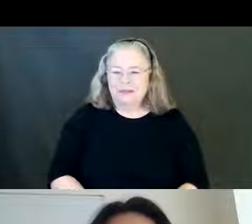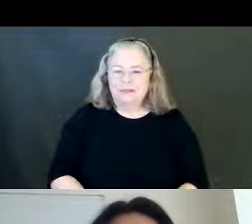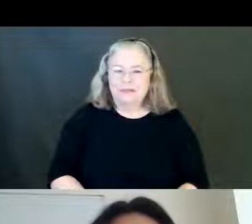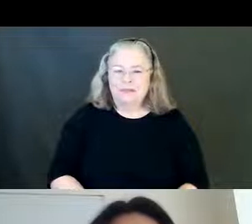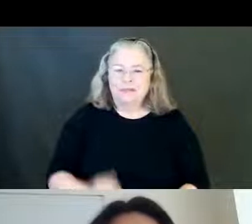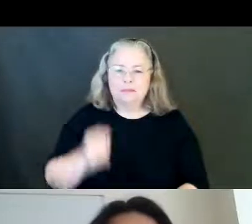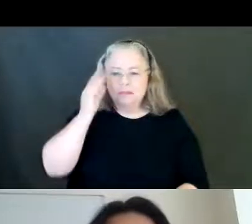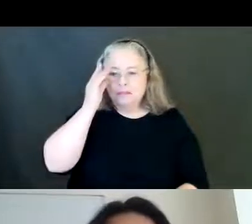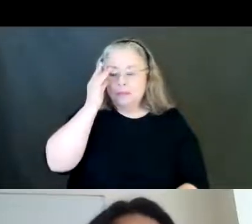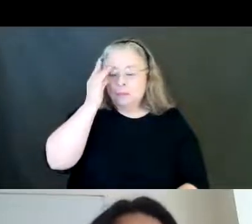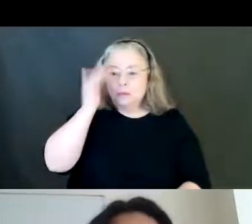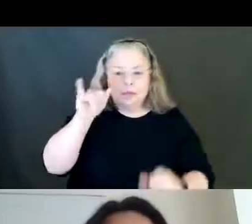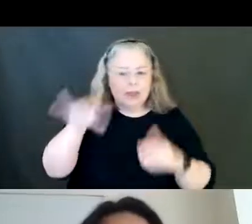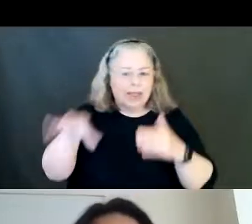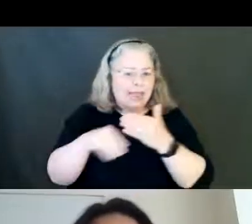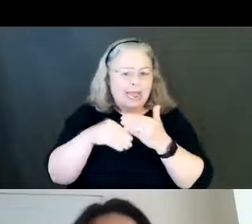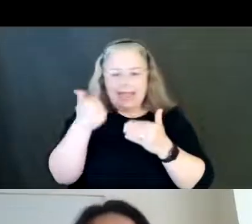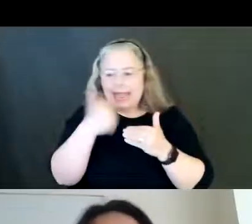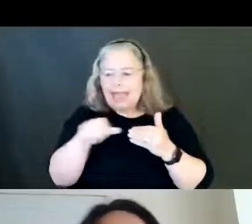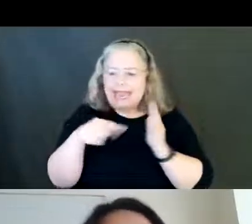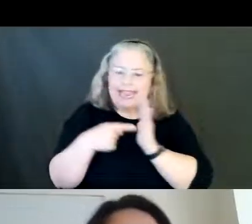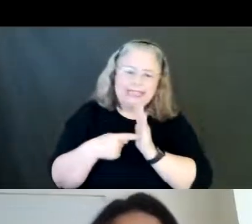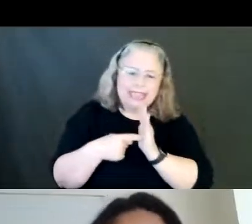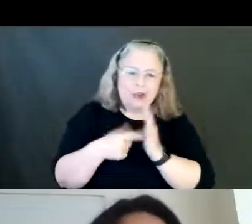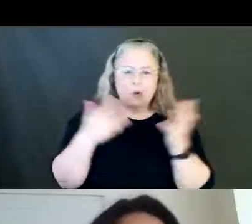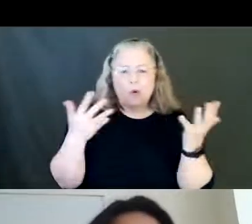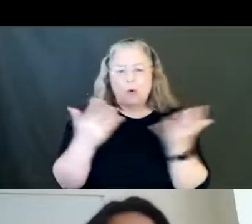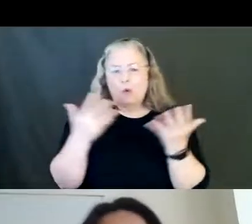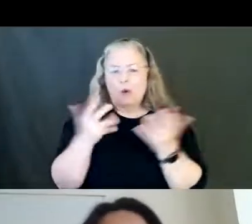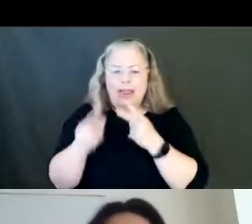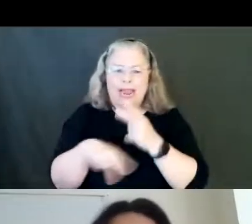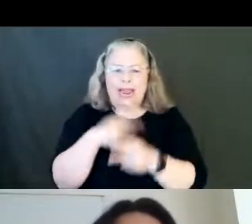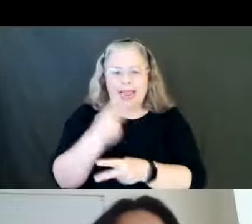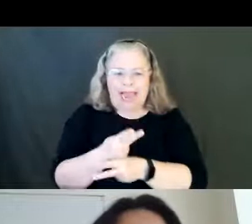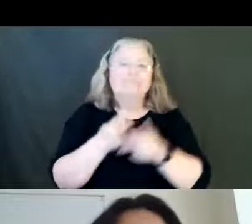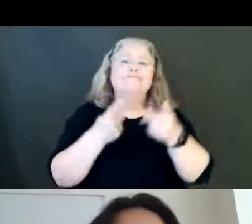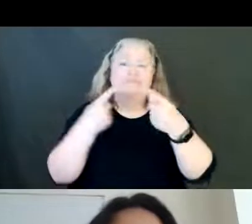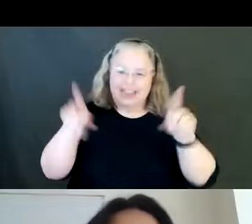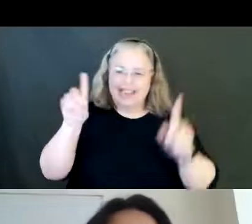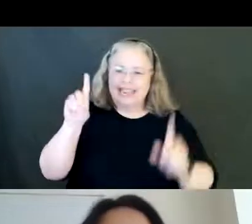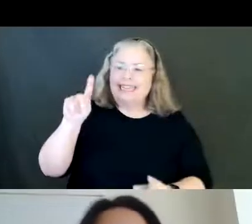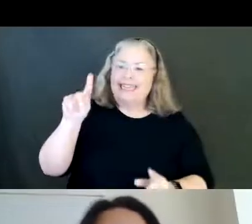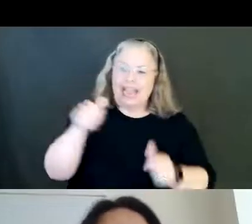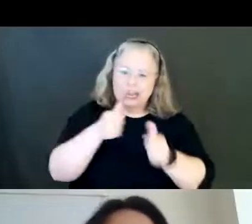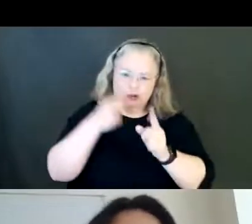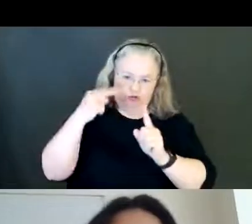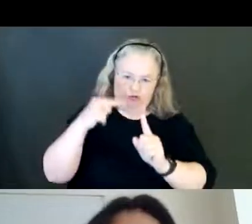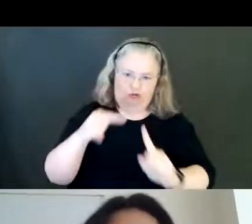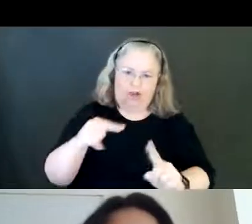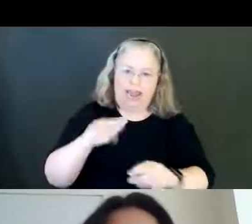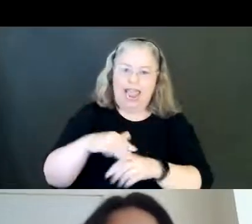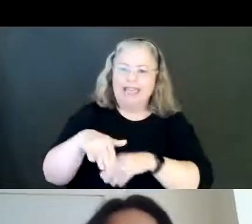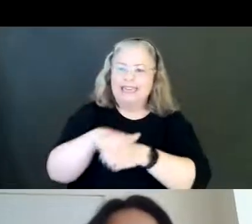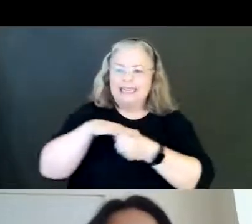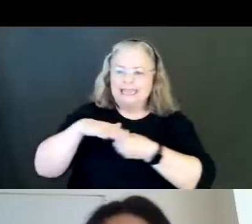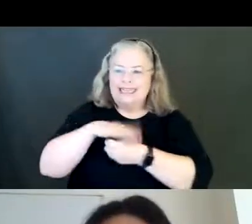are able to add any additional examples about what kind of technology. Thank you. We have data tracking on